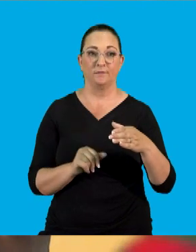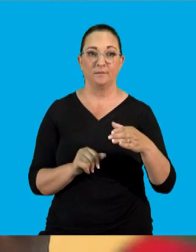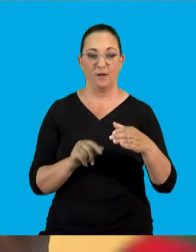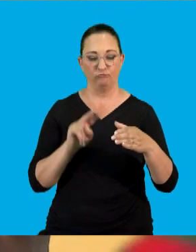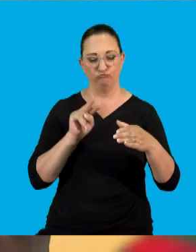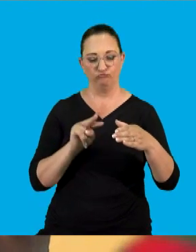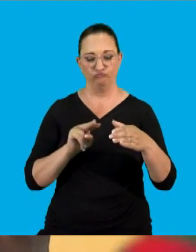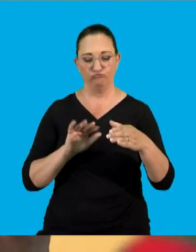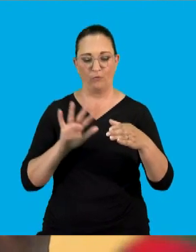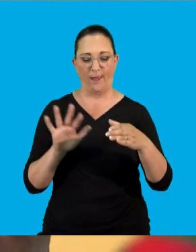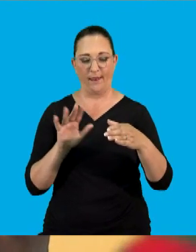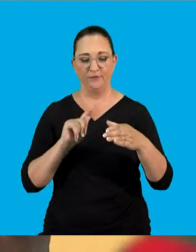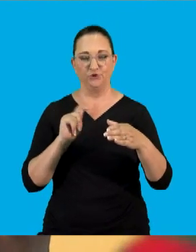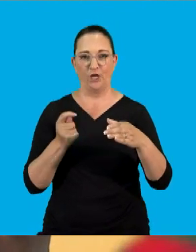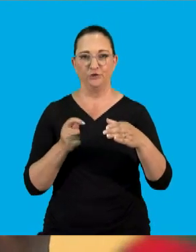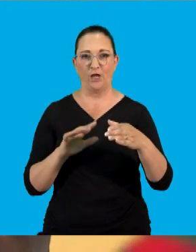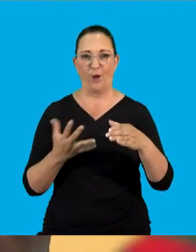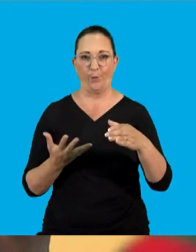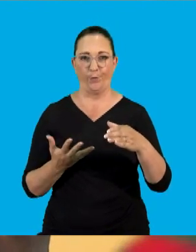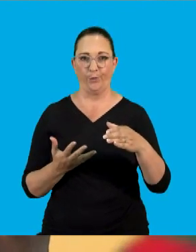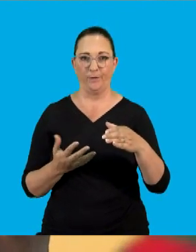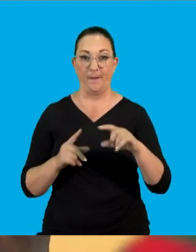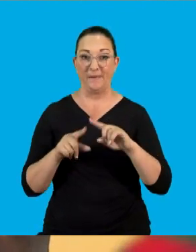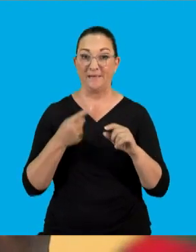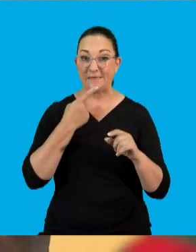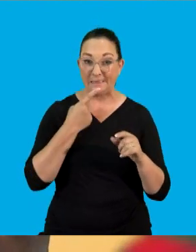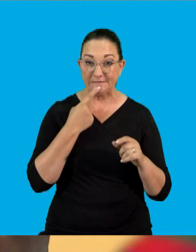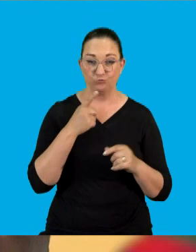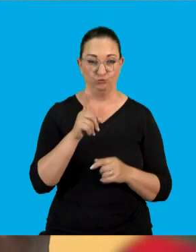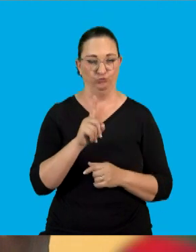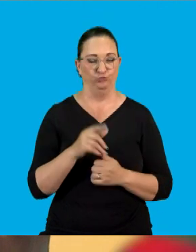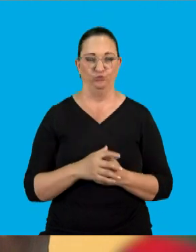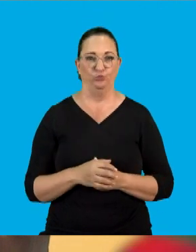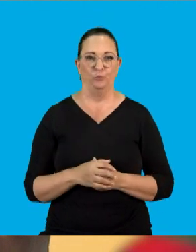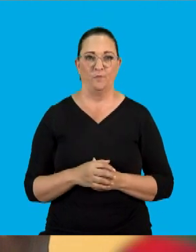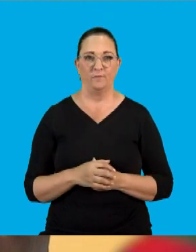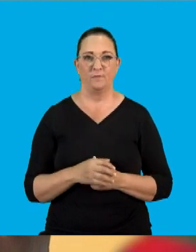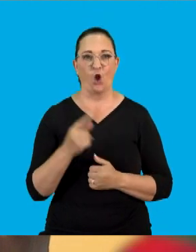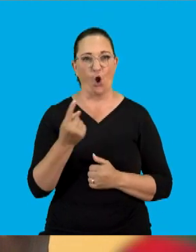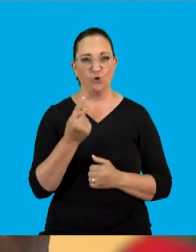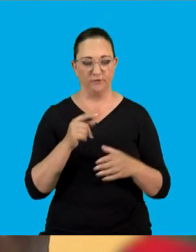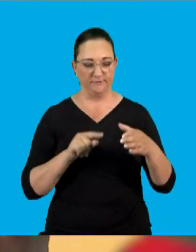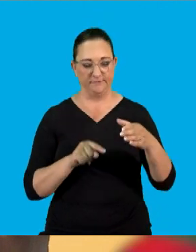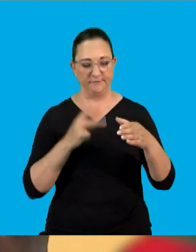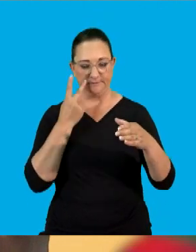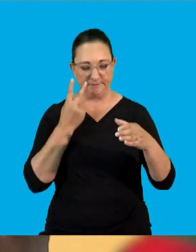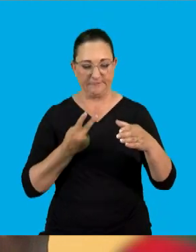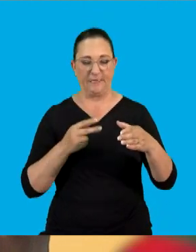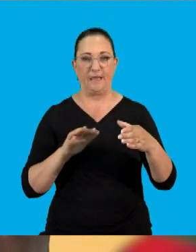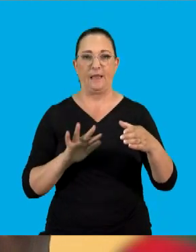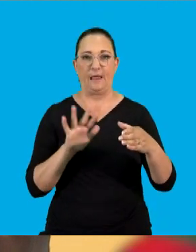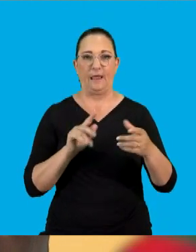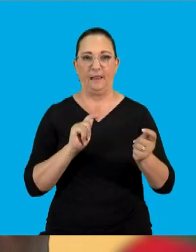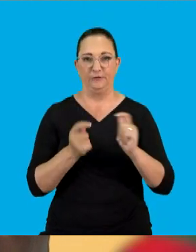to observe the color change. Remember, it is not advisable for us to taste. We just need to observe the color change